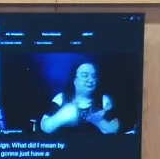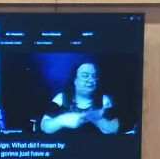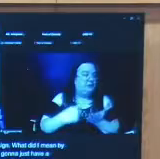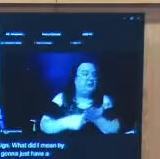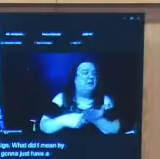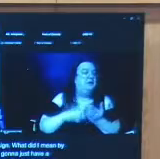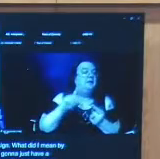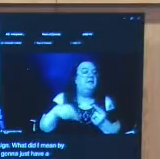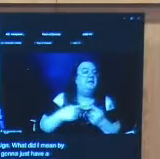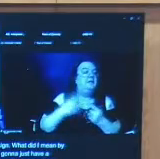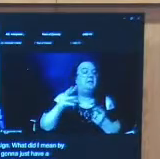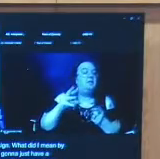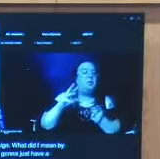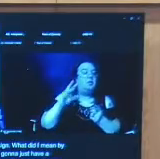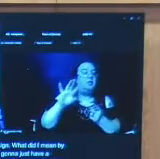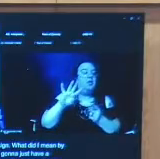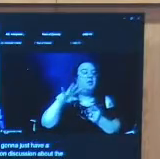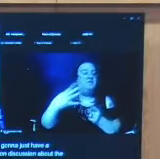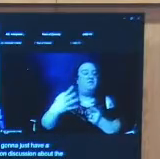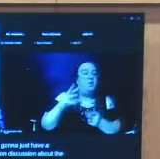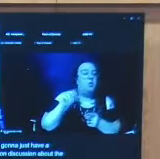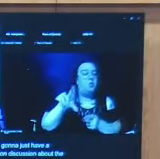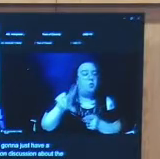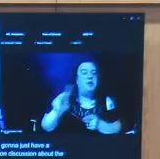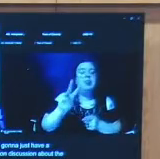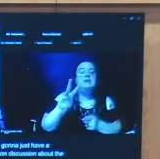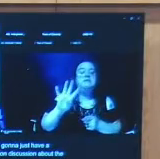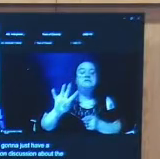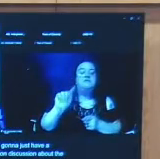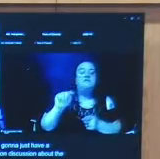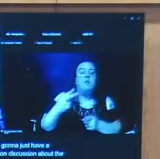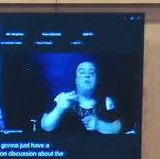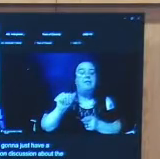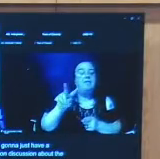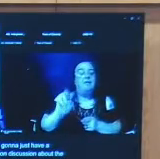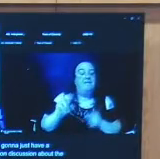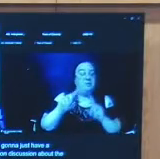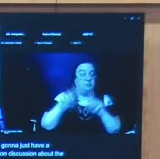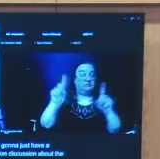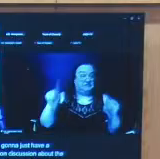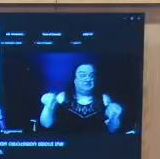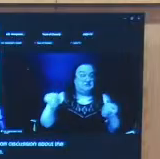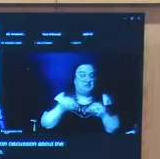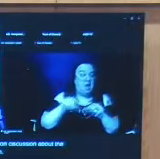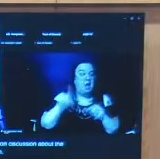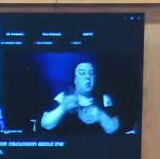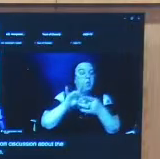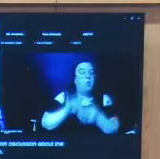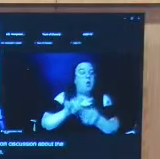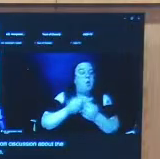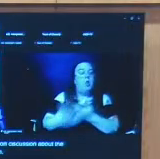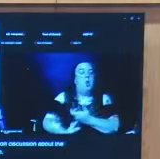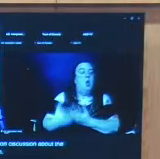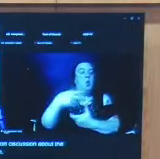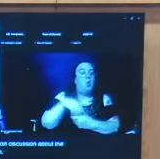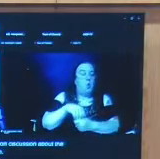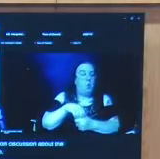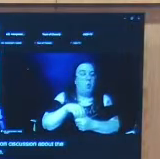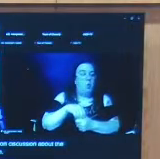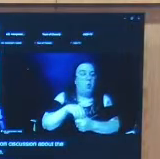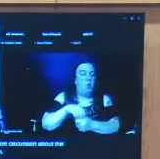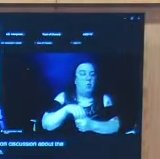the fourth ward, 64th Avenue sign regarding its inclusion in the